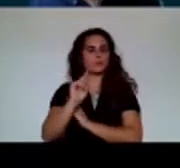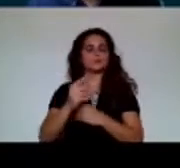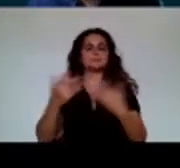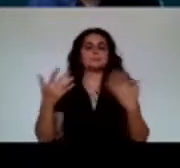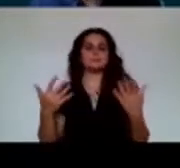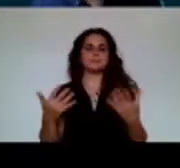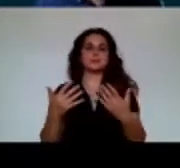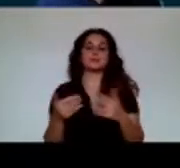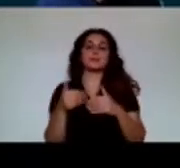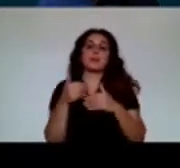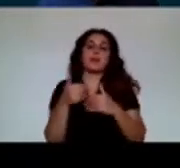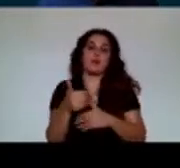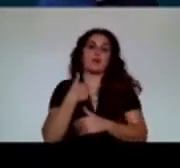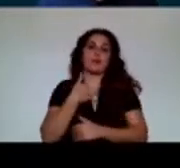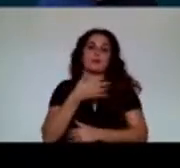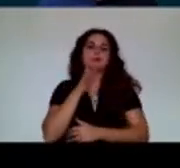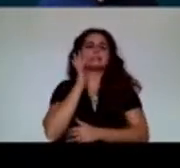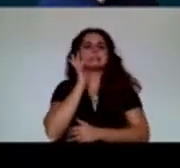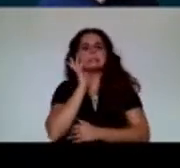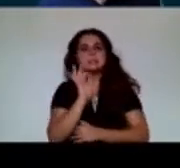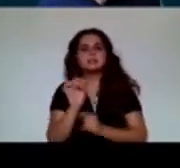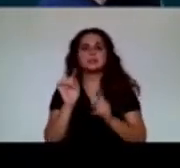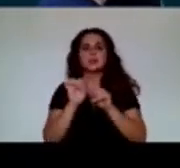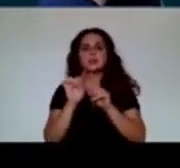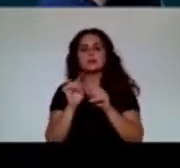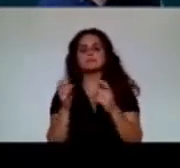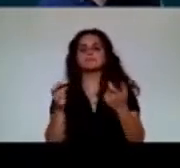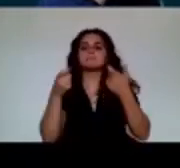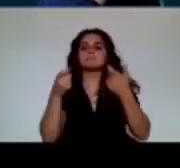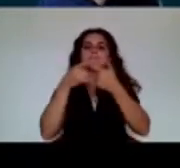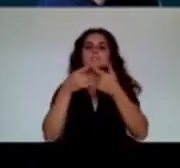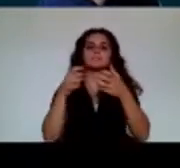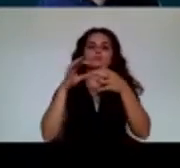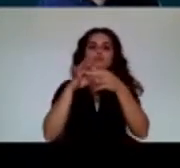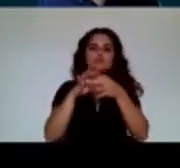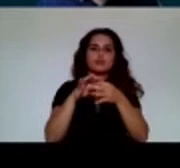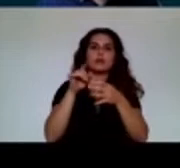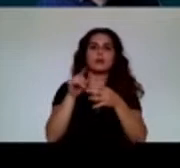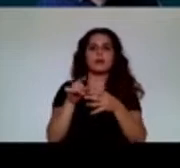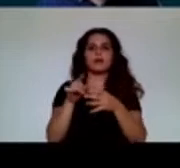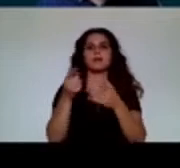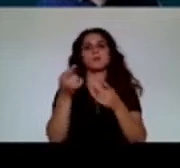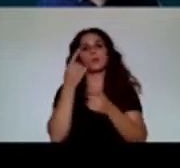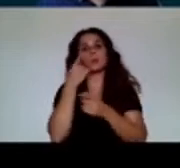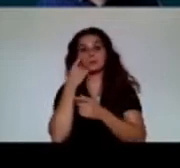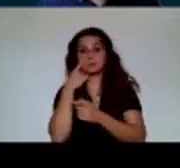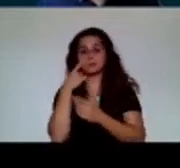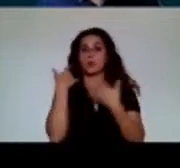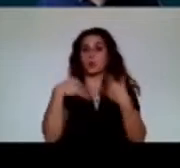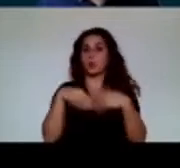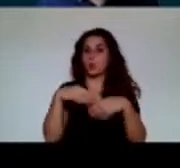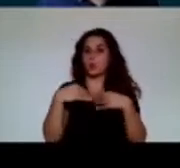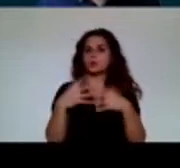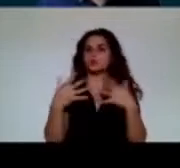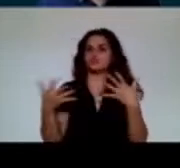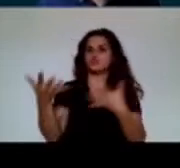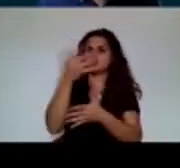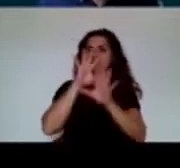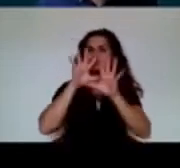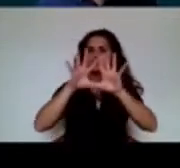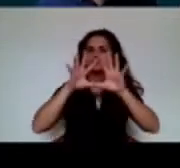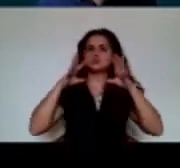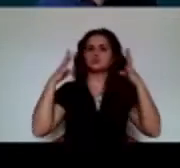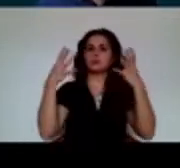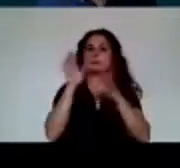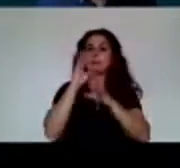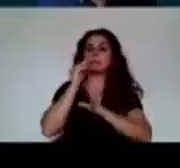So now that I've tried to establish that there's this common knowledge, shared knowledge, lay knowledge that